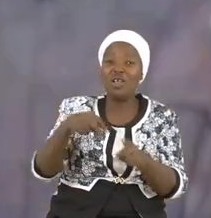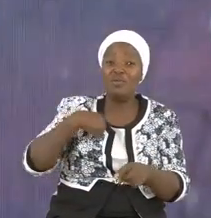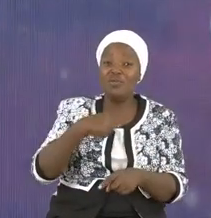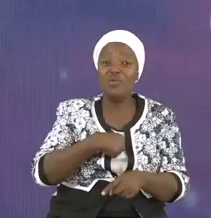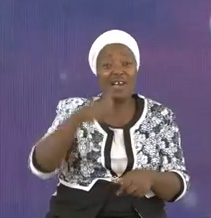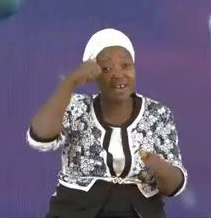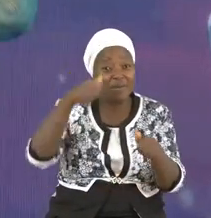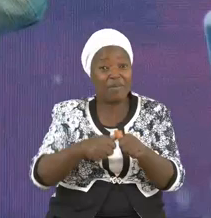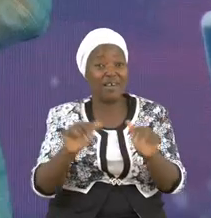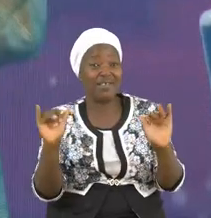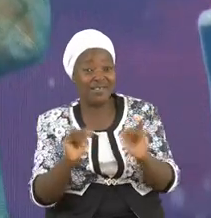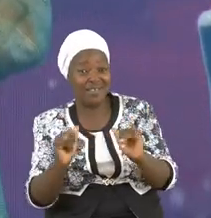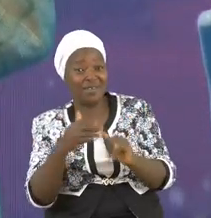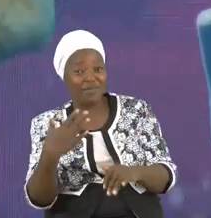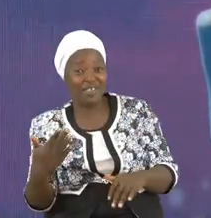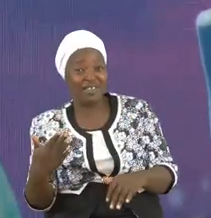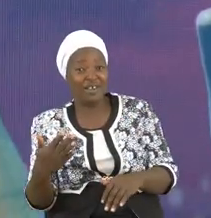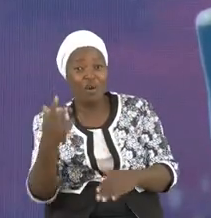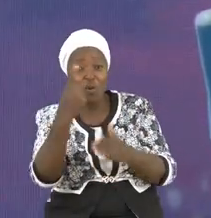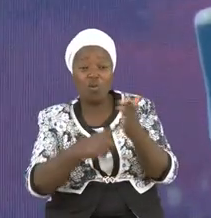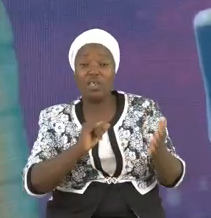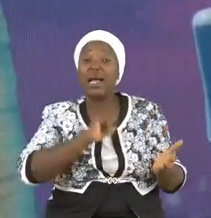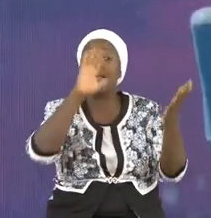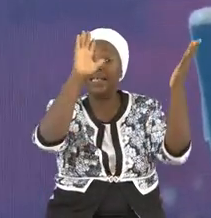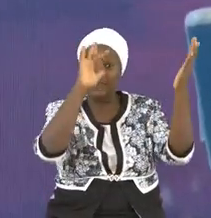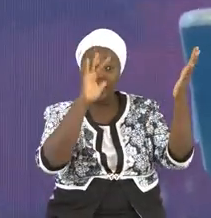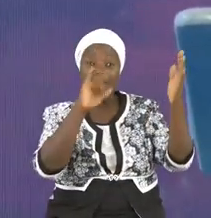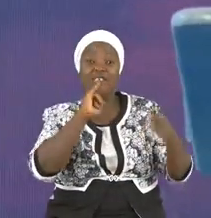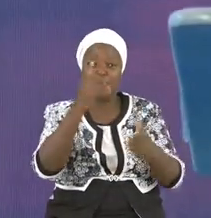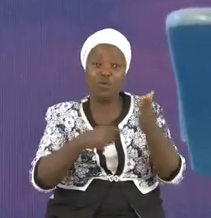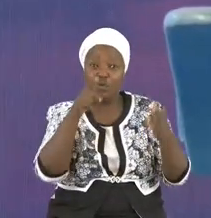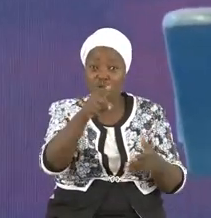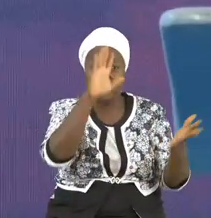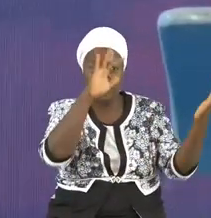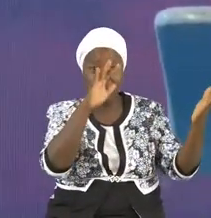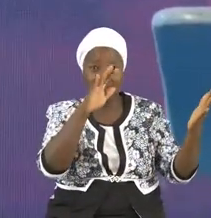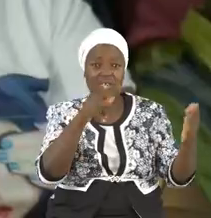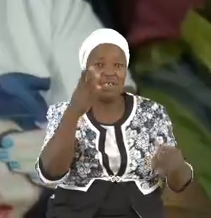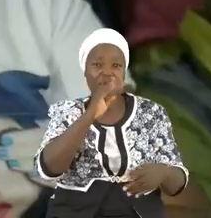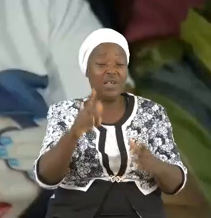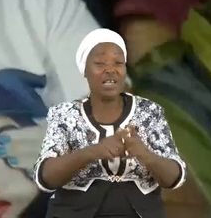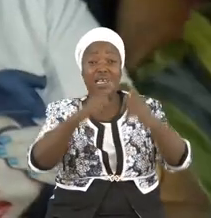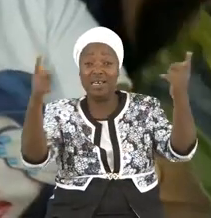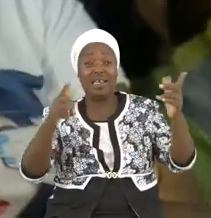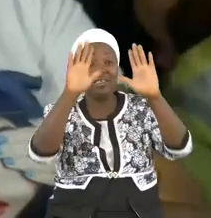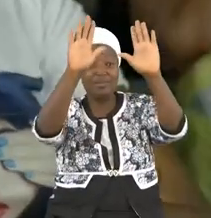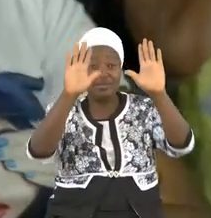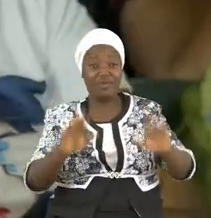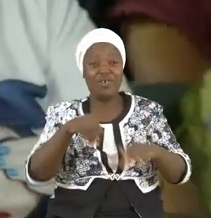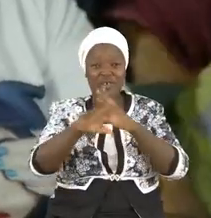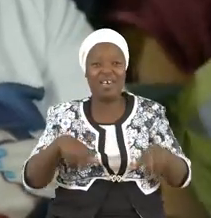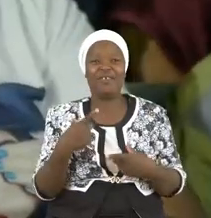thing, what I expect is what you expect, there'll be an explosion of miracle in your life. Yes.